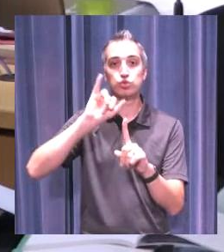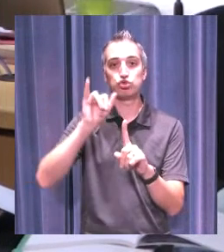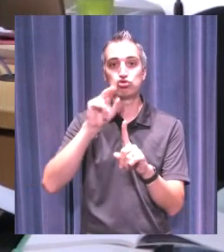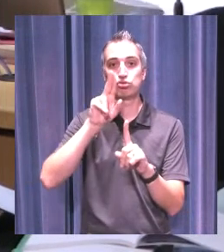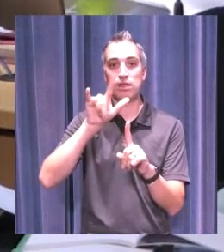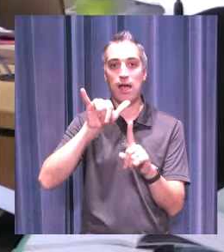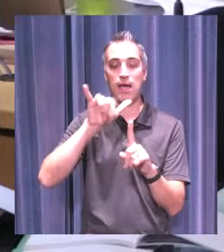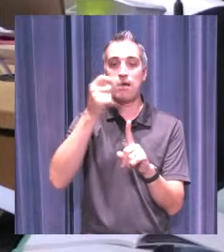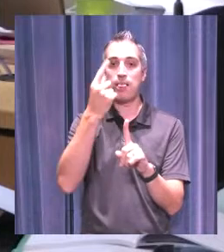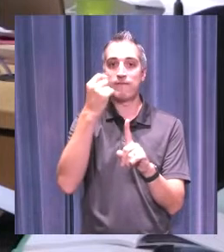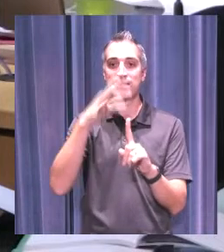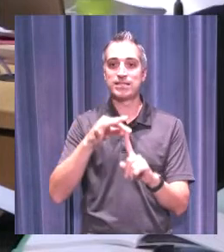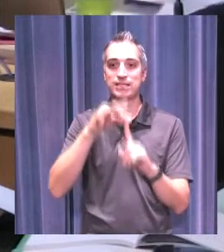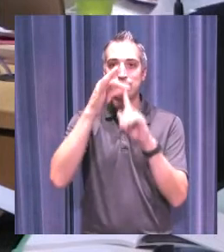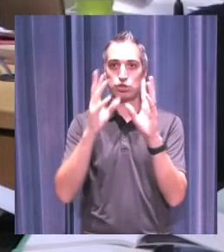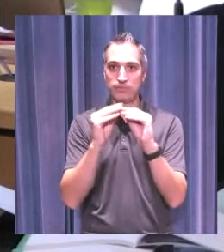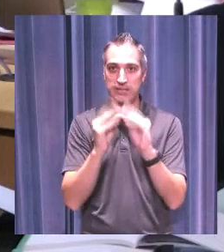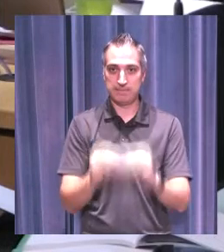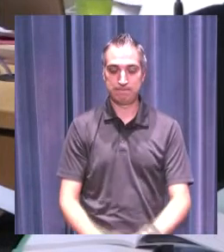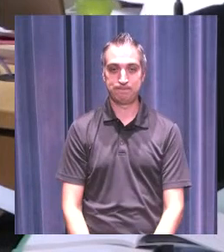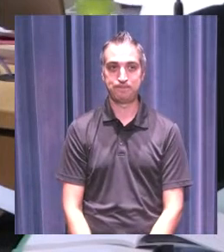meeting.